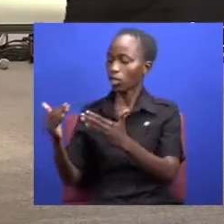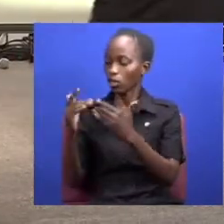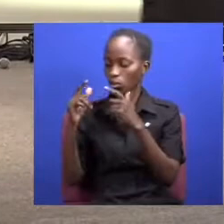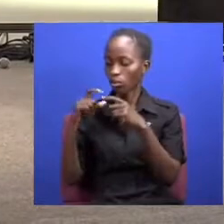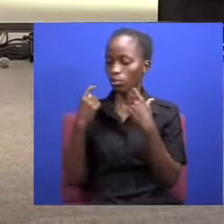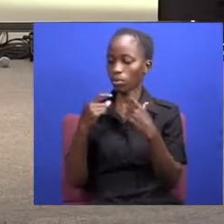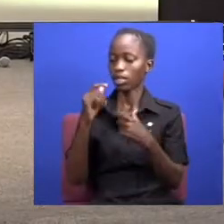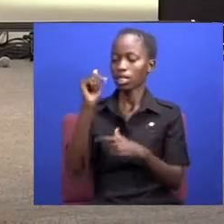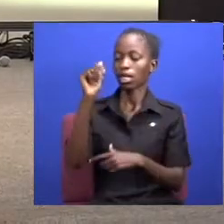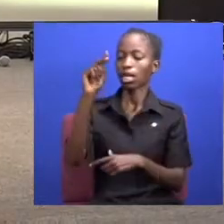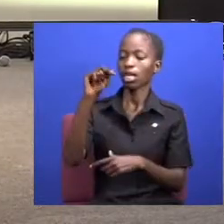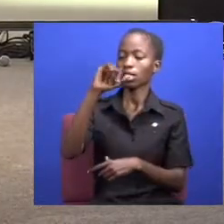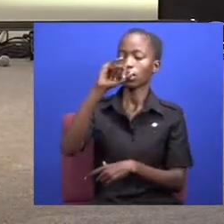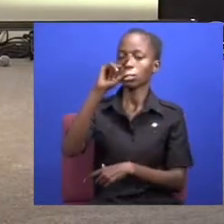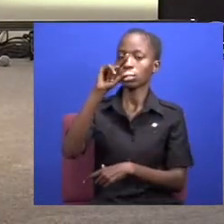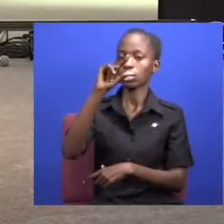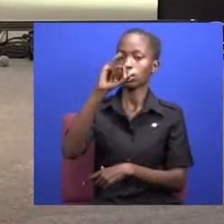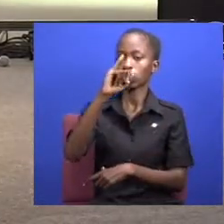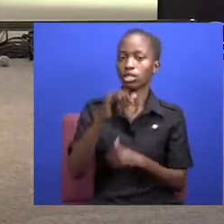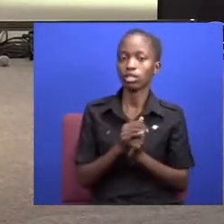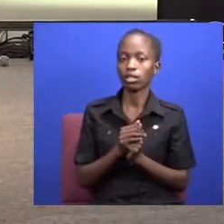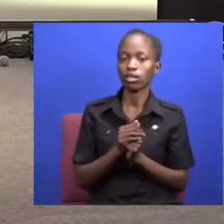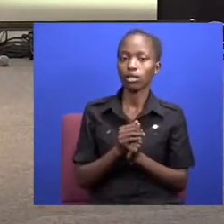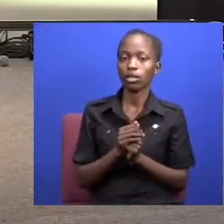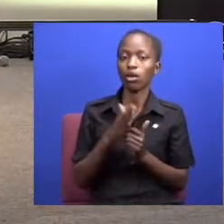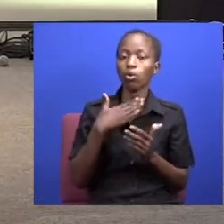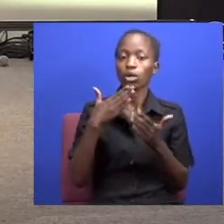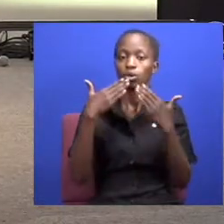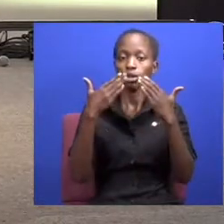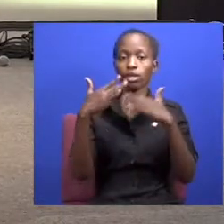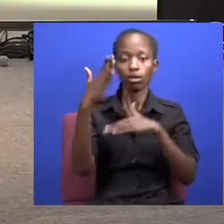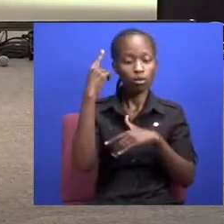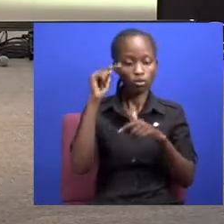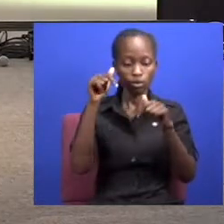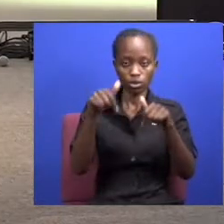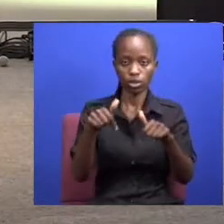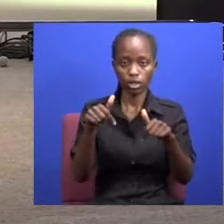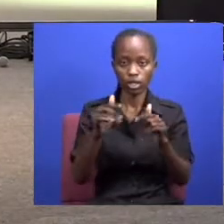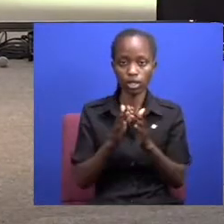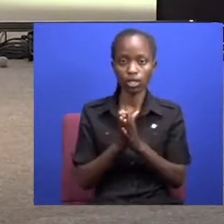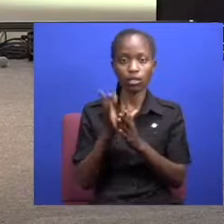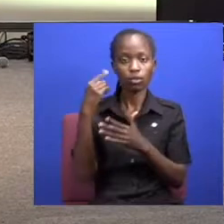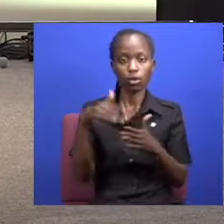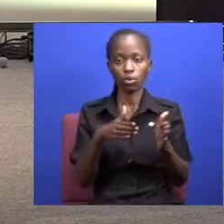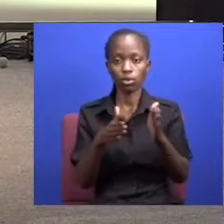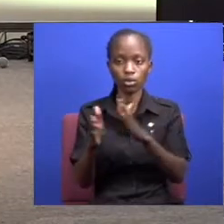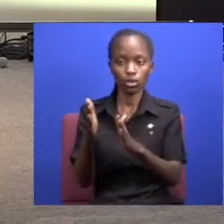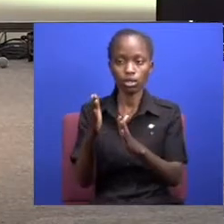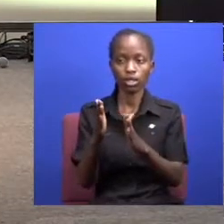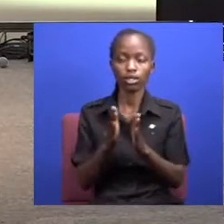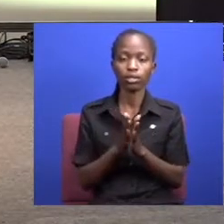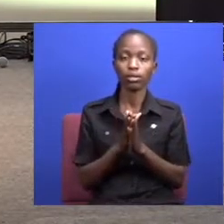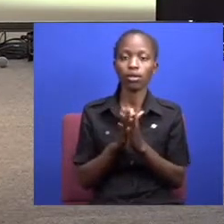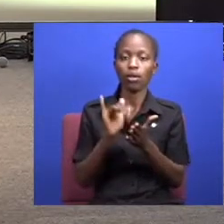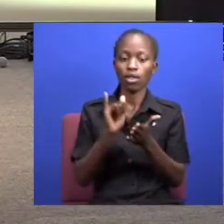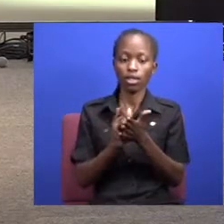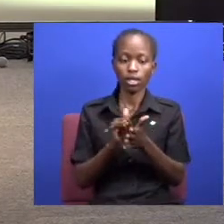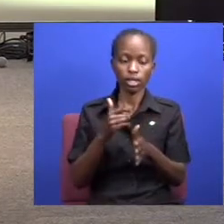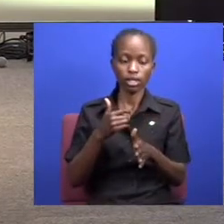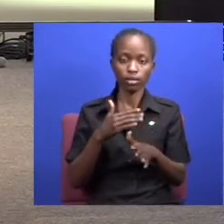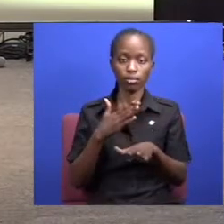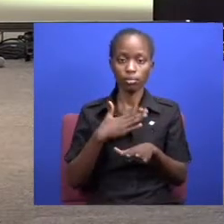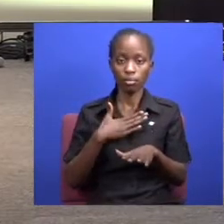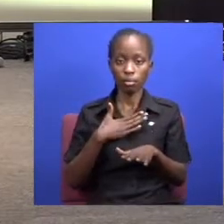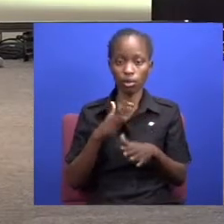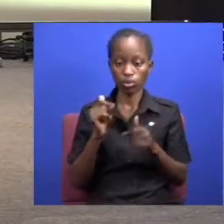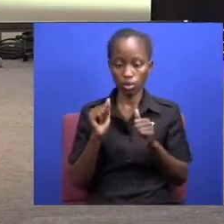much, Pastor Angie. And I just want to thank God for this day and for the opportunity that is mine just to be able